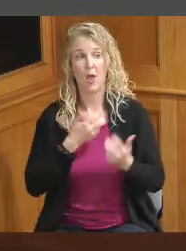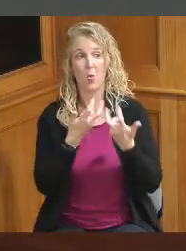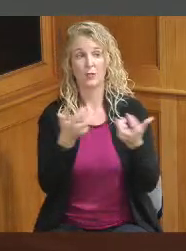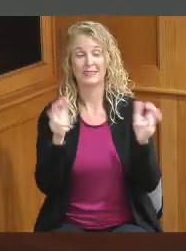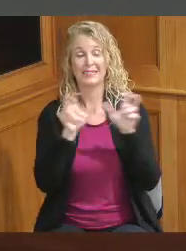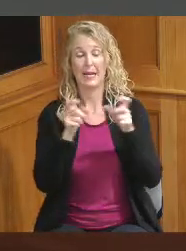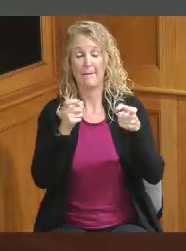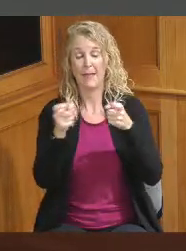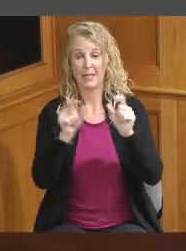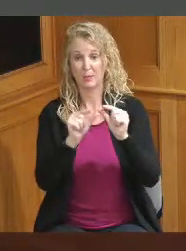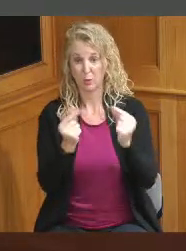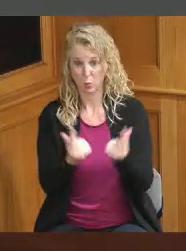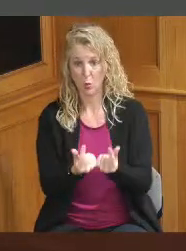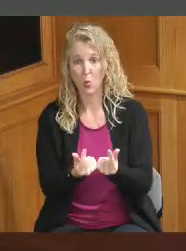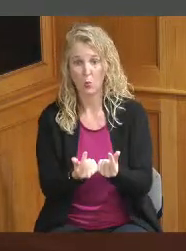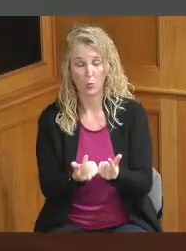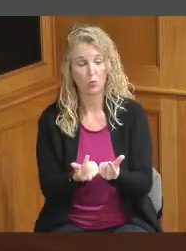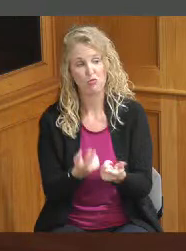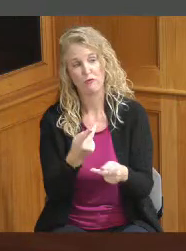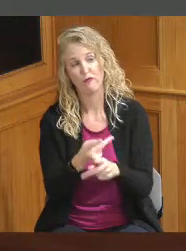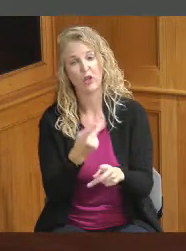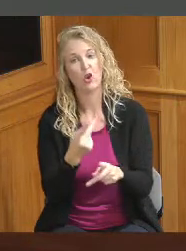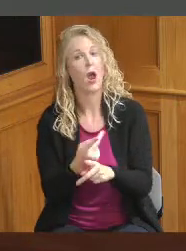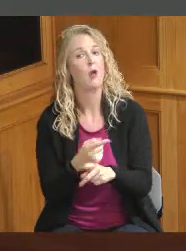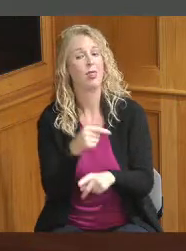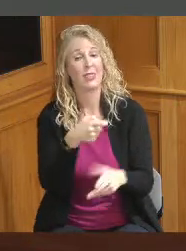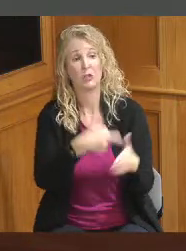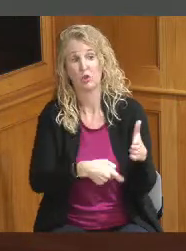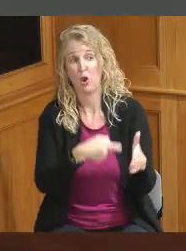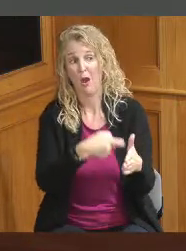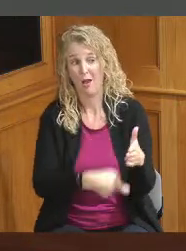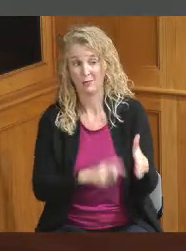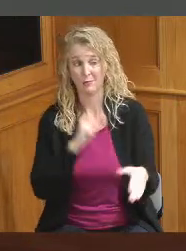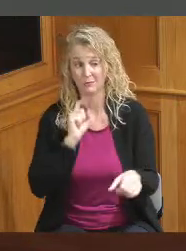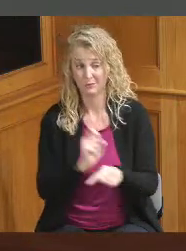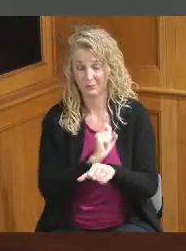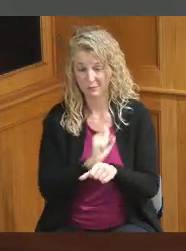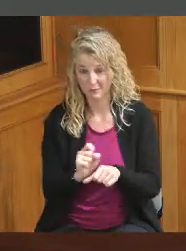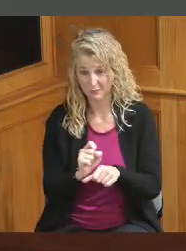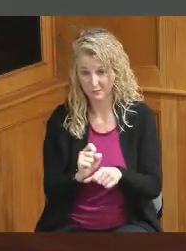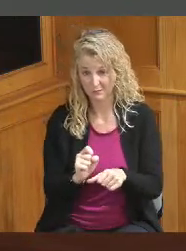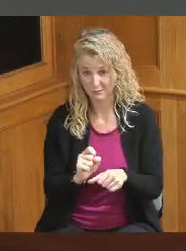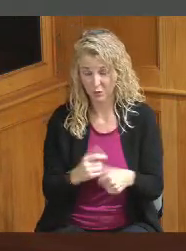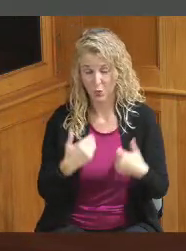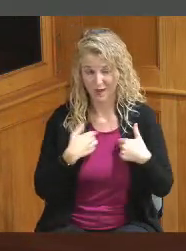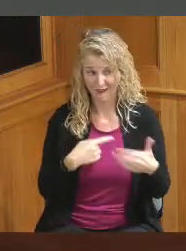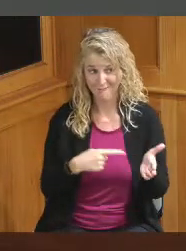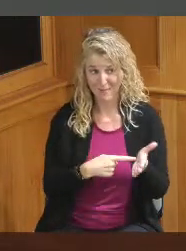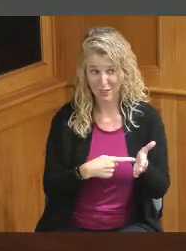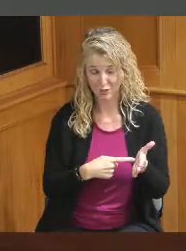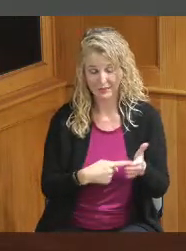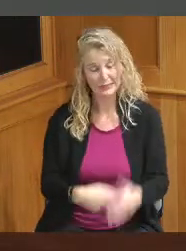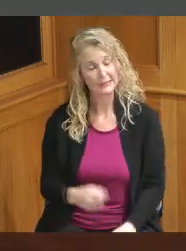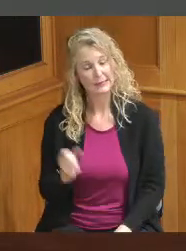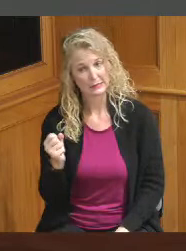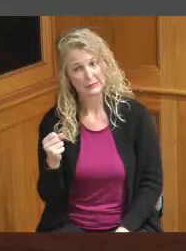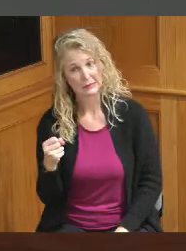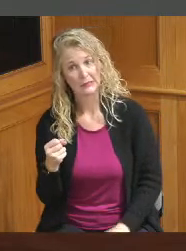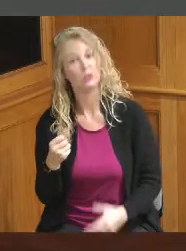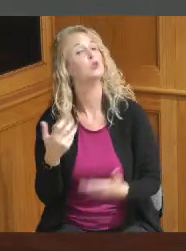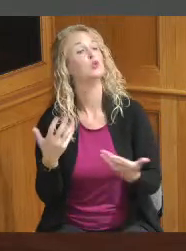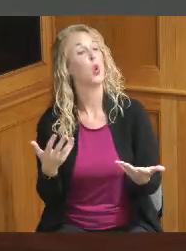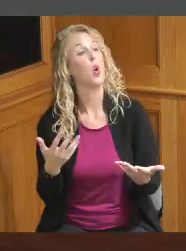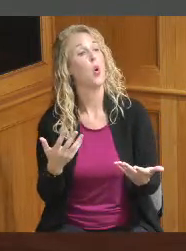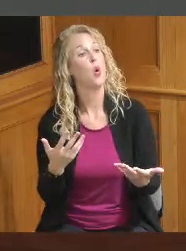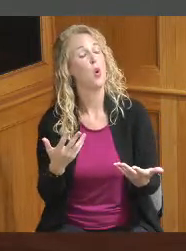management group as well to determine whether these costs are legitimate costs and whether we have bills that we have to pay, and we do. And so they have